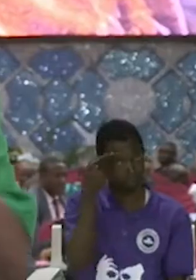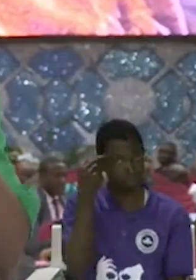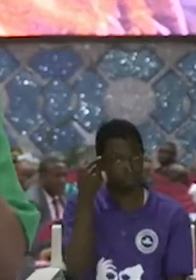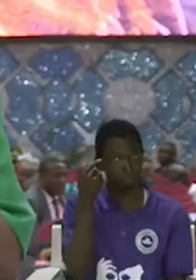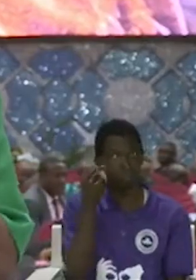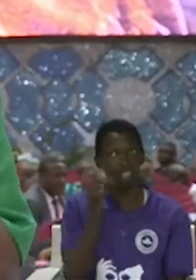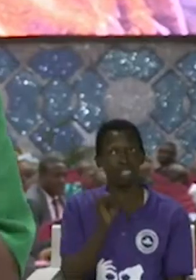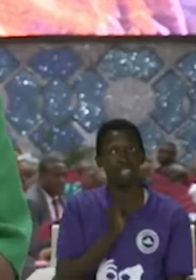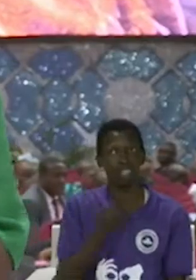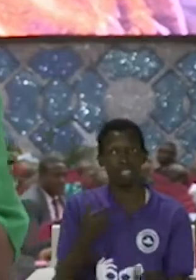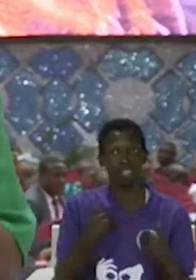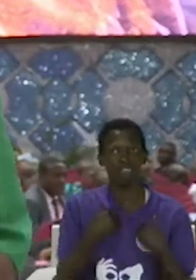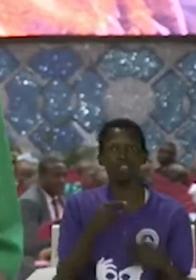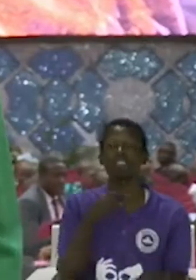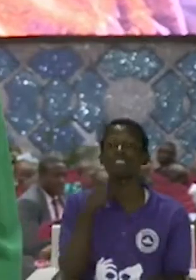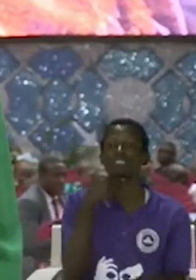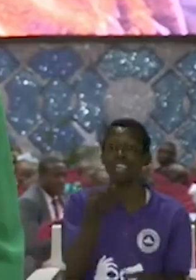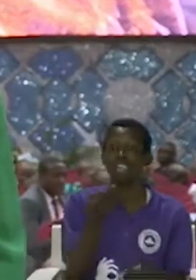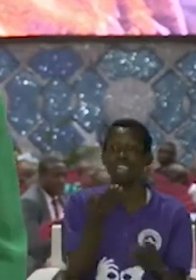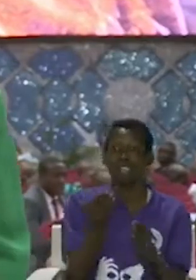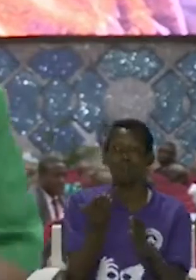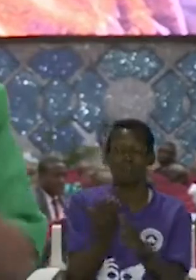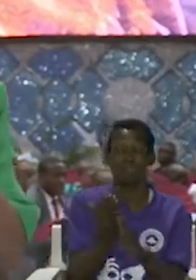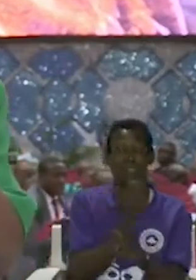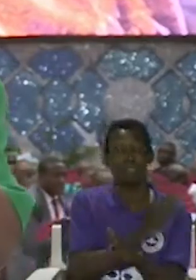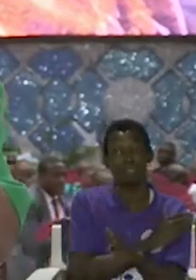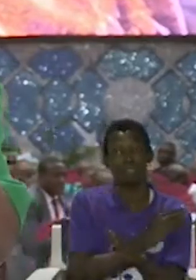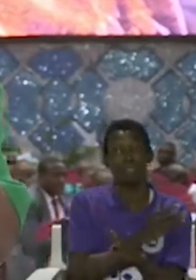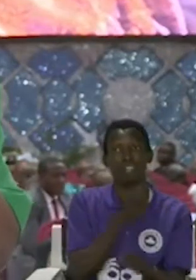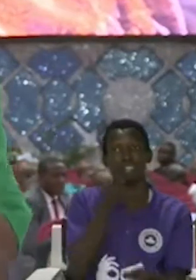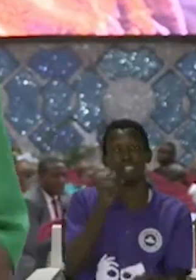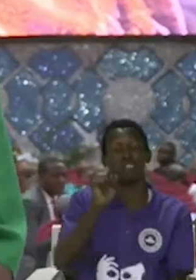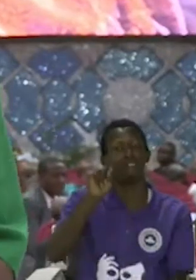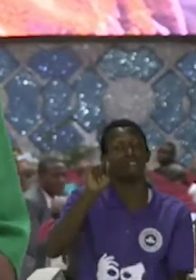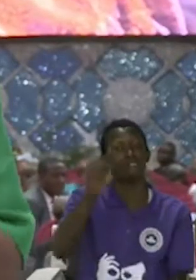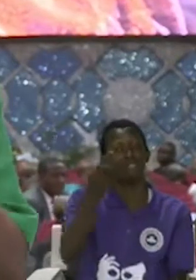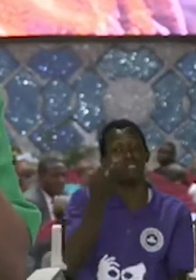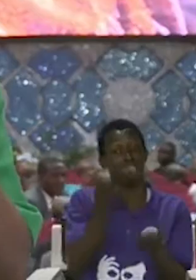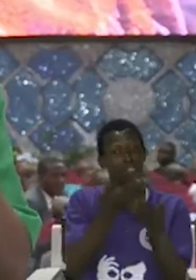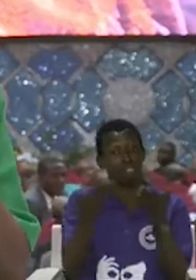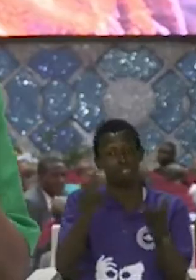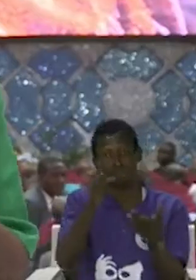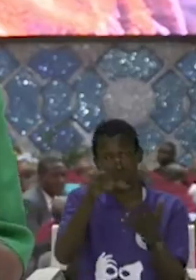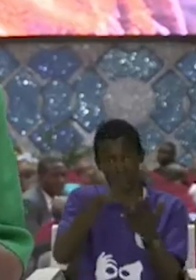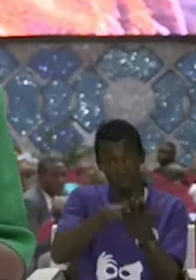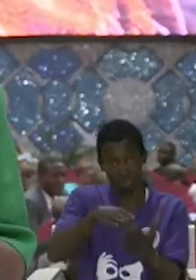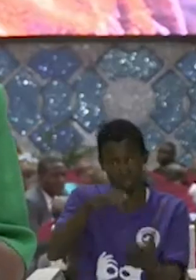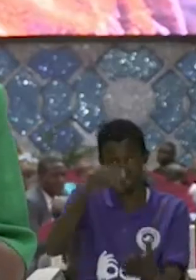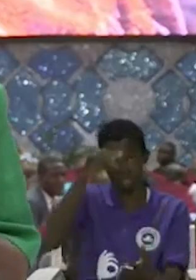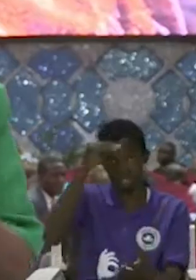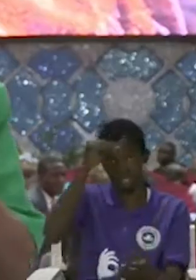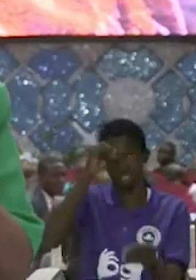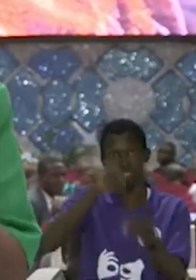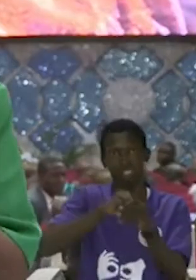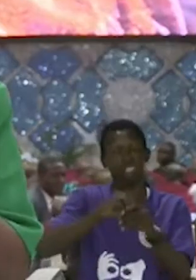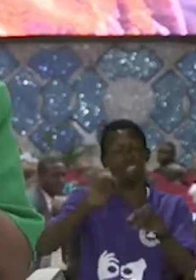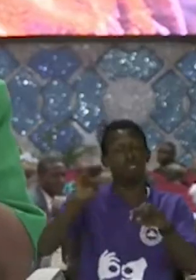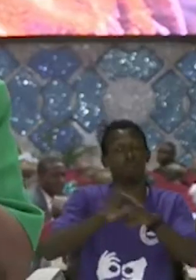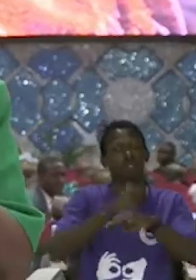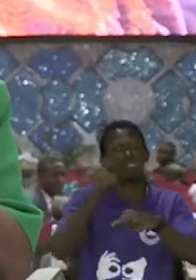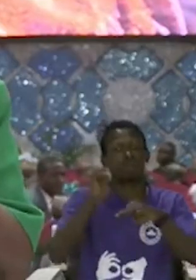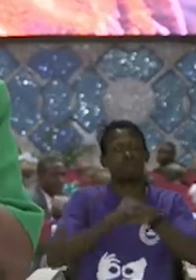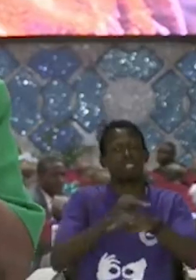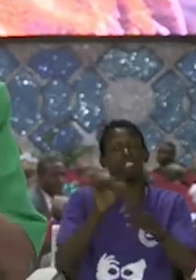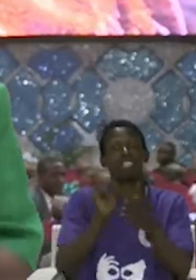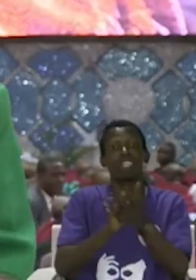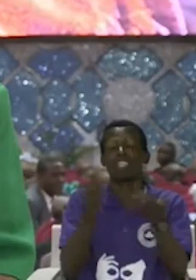because I have said it before, the first thing you learn in advanced mathematics is that